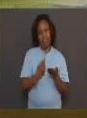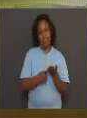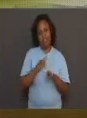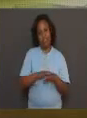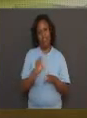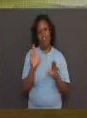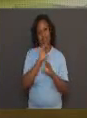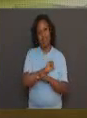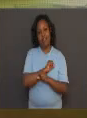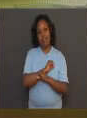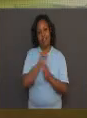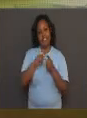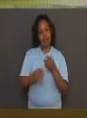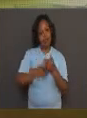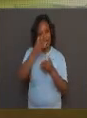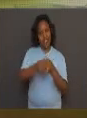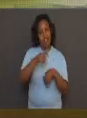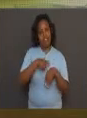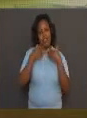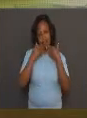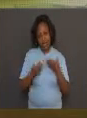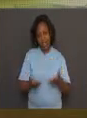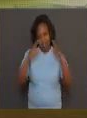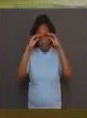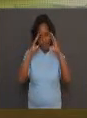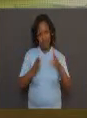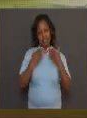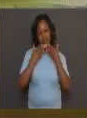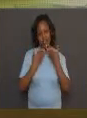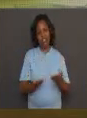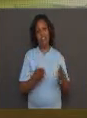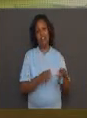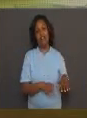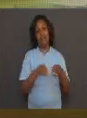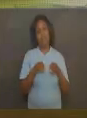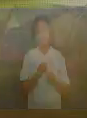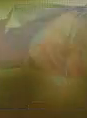Until next time, thank you, teacher. Thank you, students.